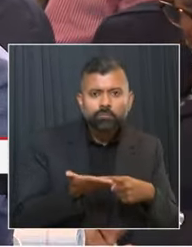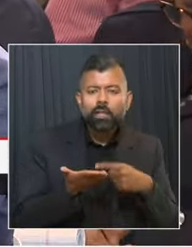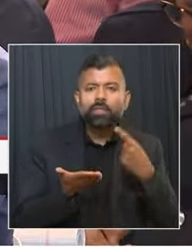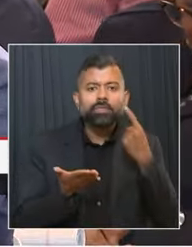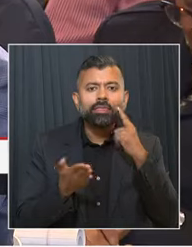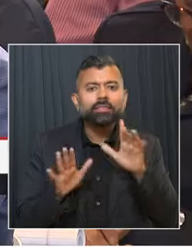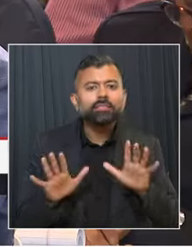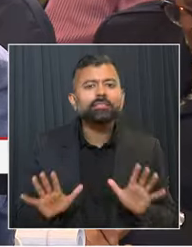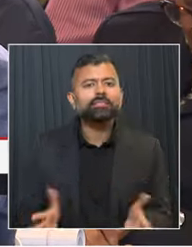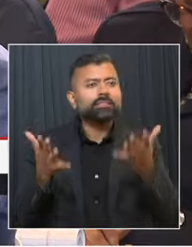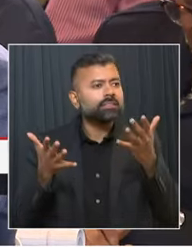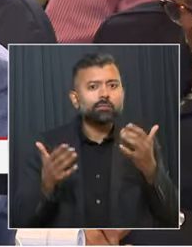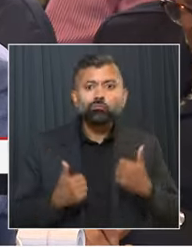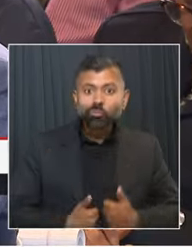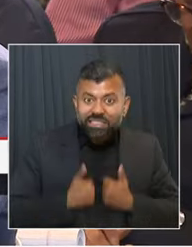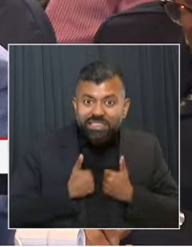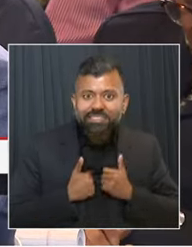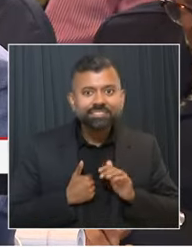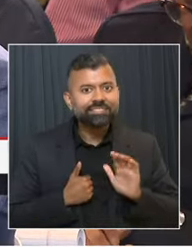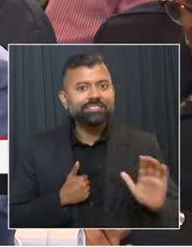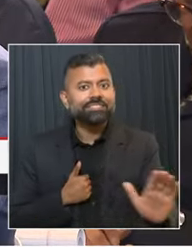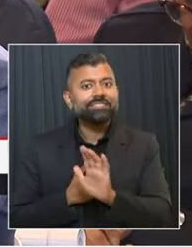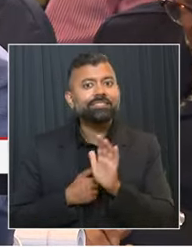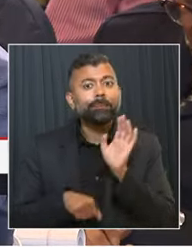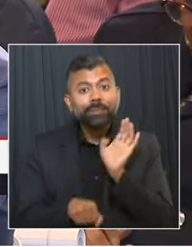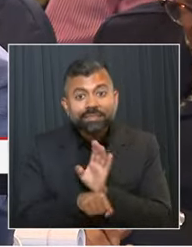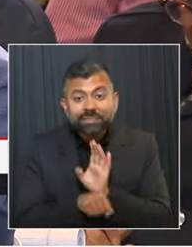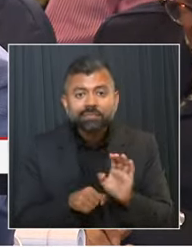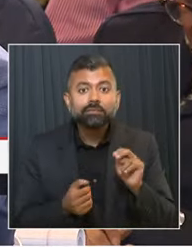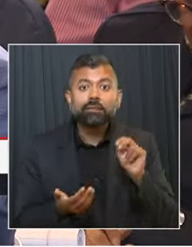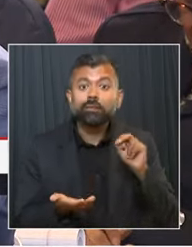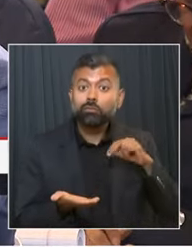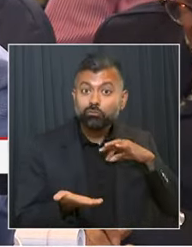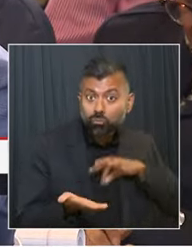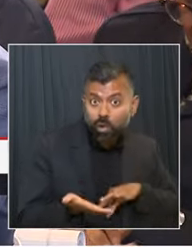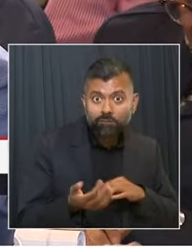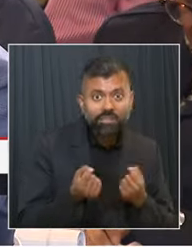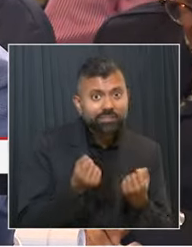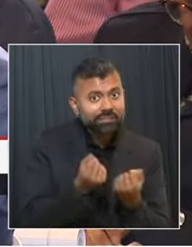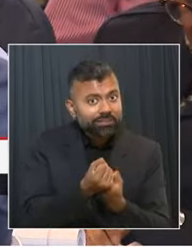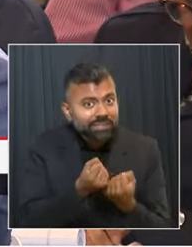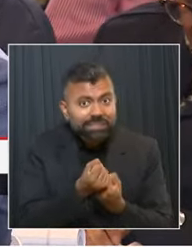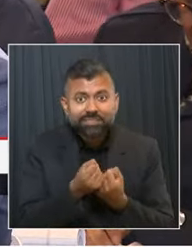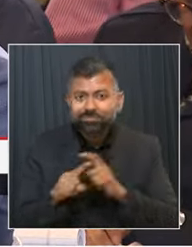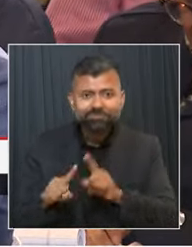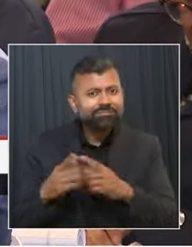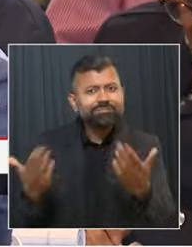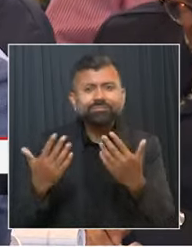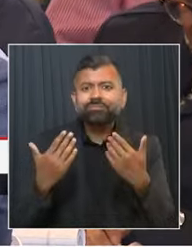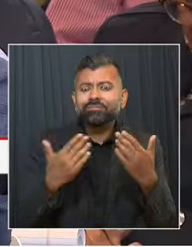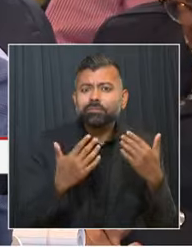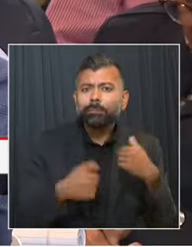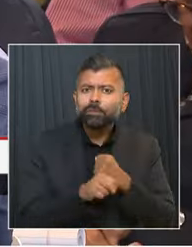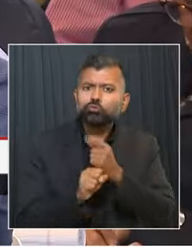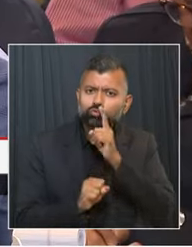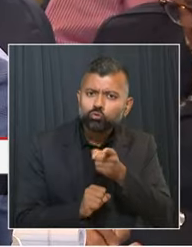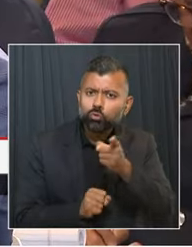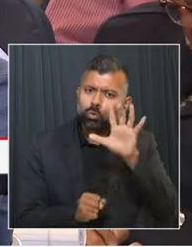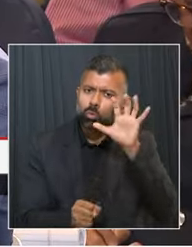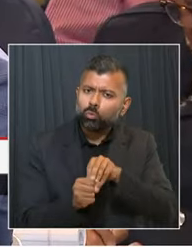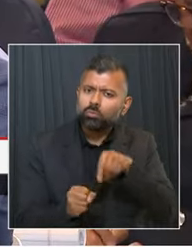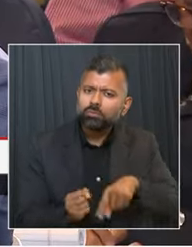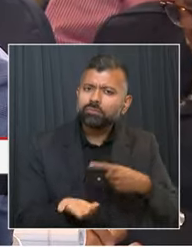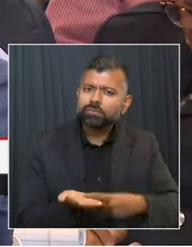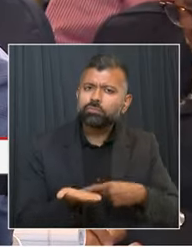small business owners, nonprofit advocates, to make sure that we align the budget that's been presented to the council with the